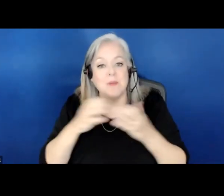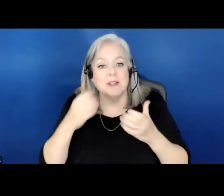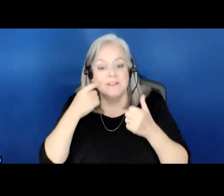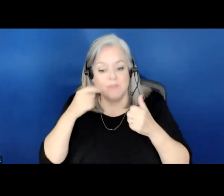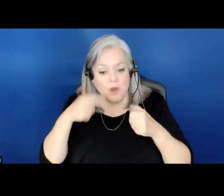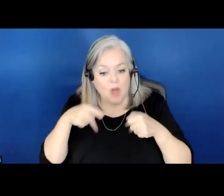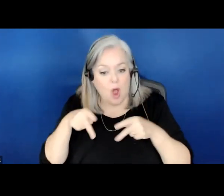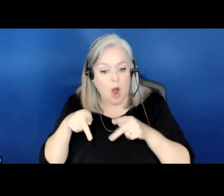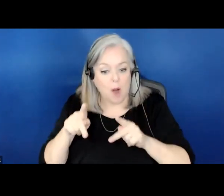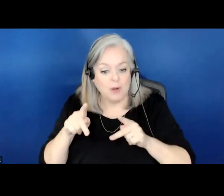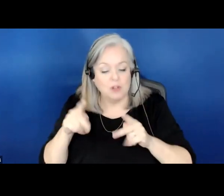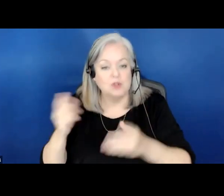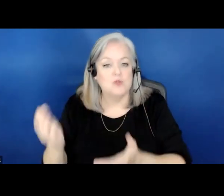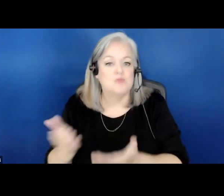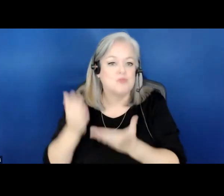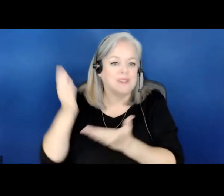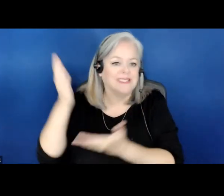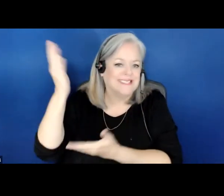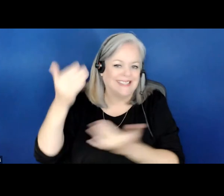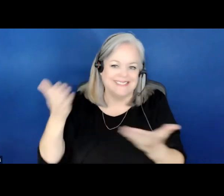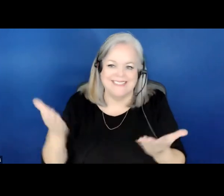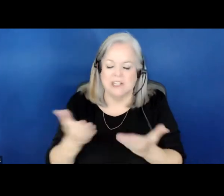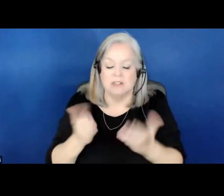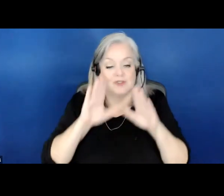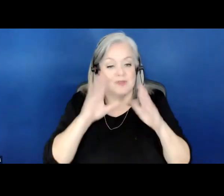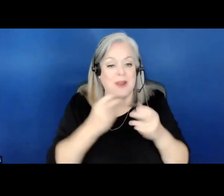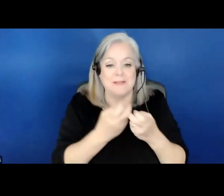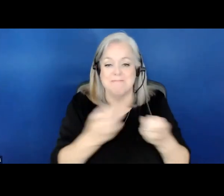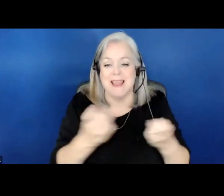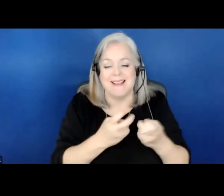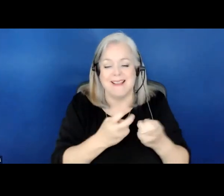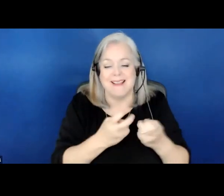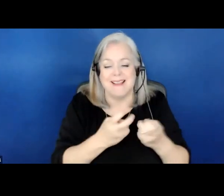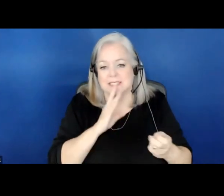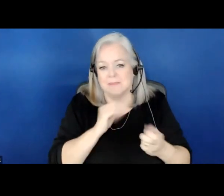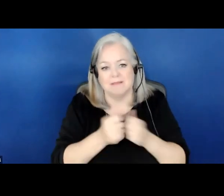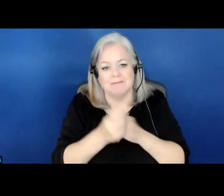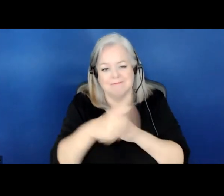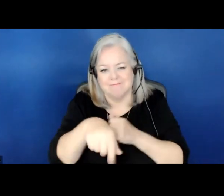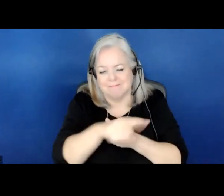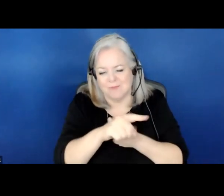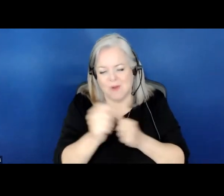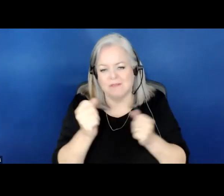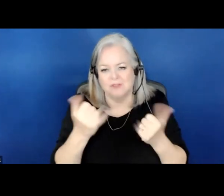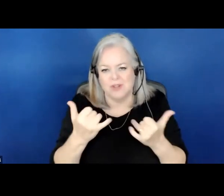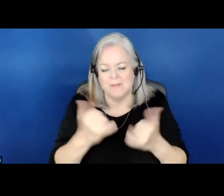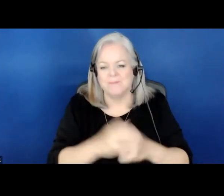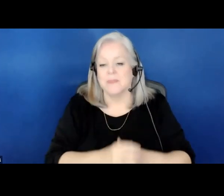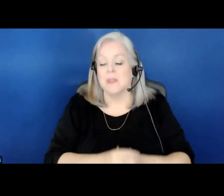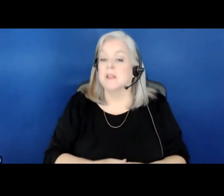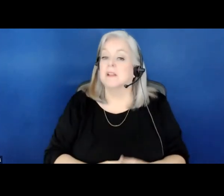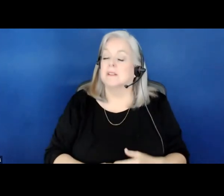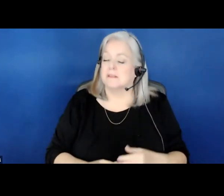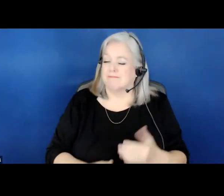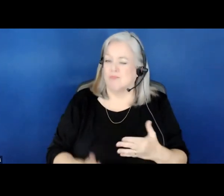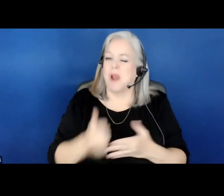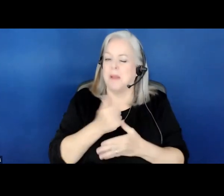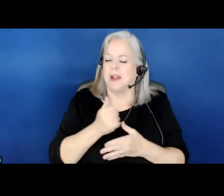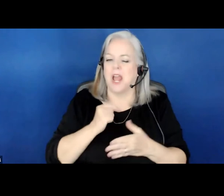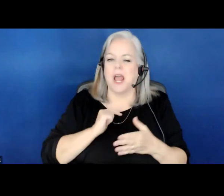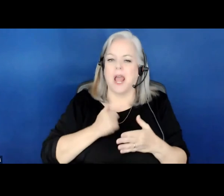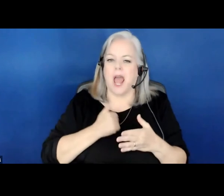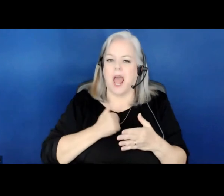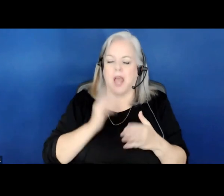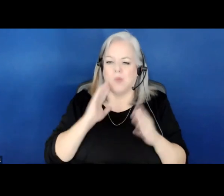to present here on this great panel and speak with you all today. Primarily, I'm going to focus on